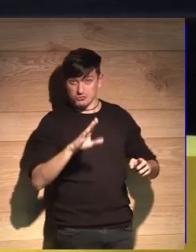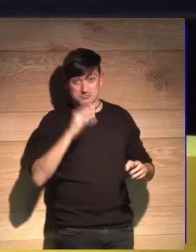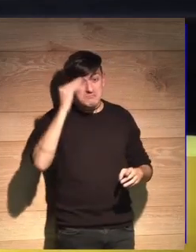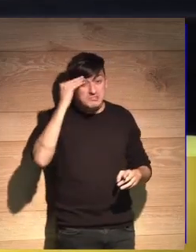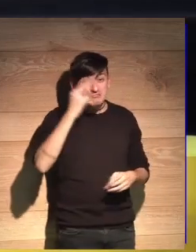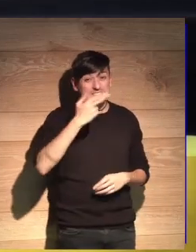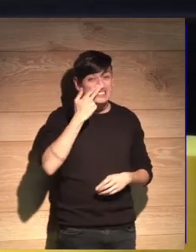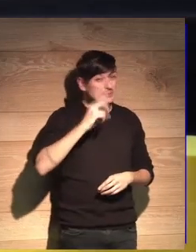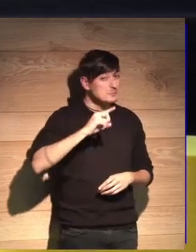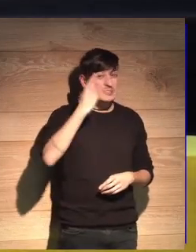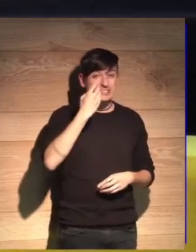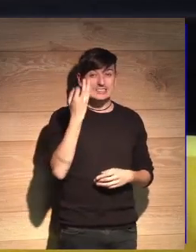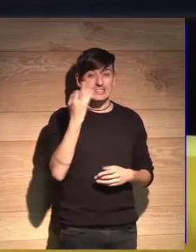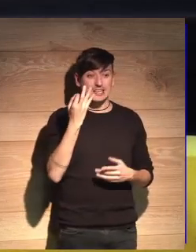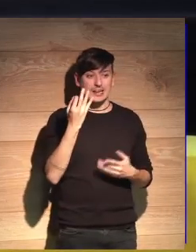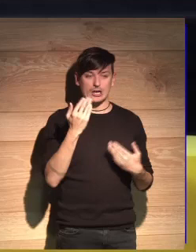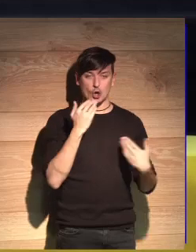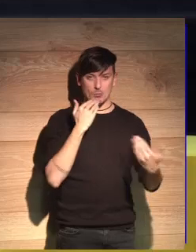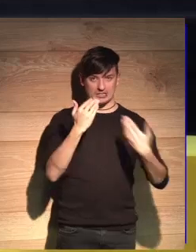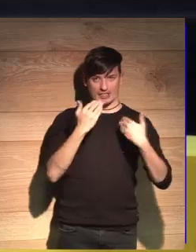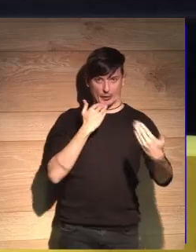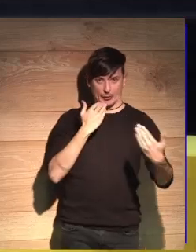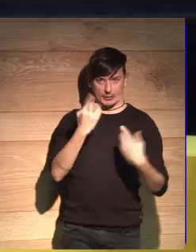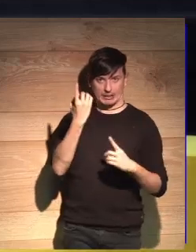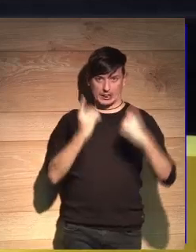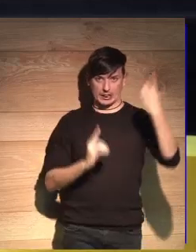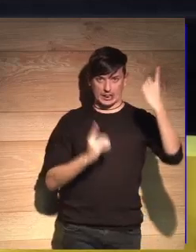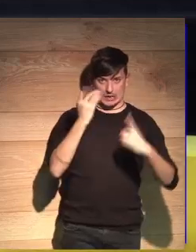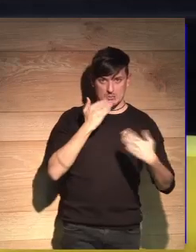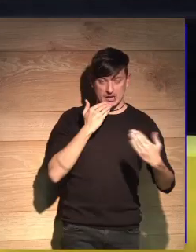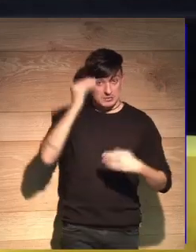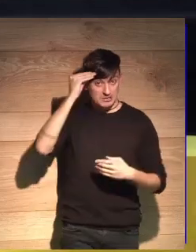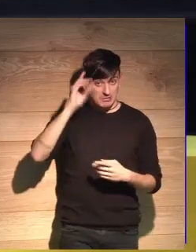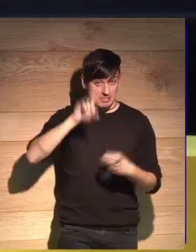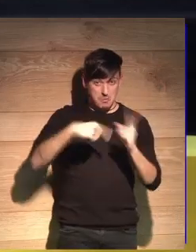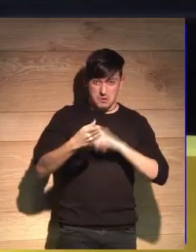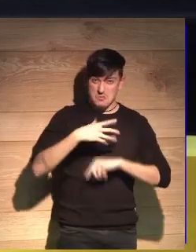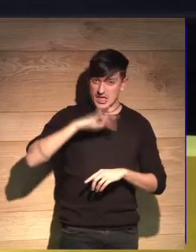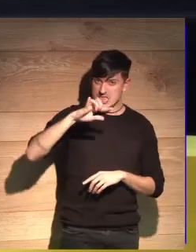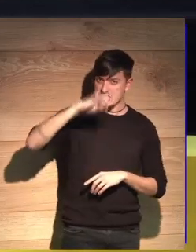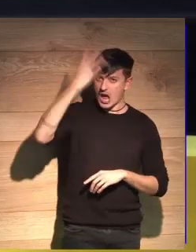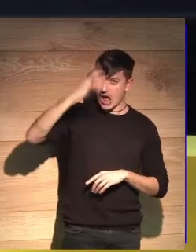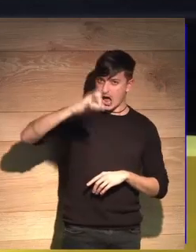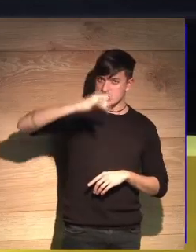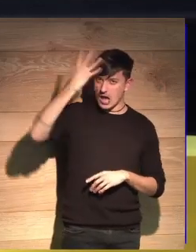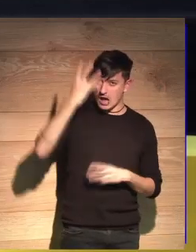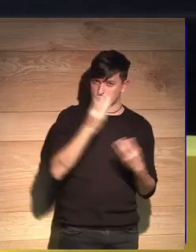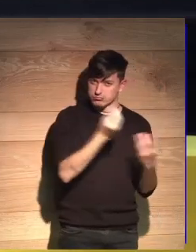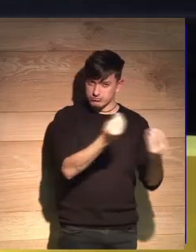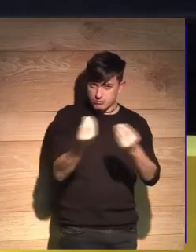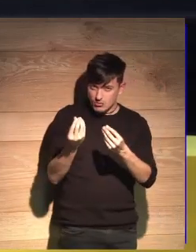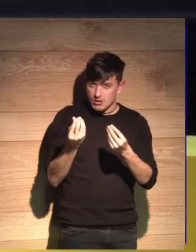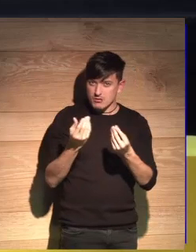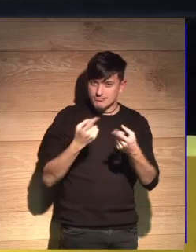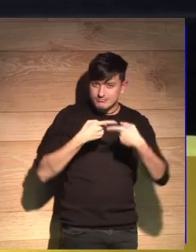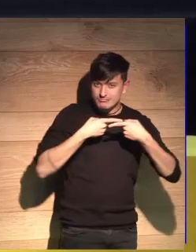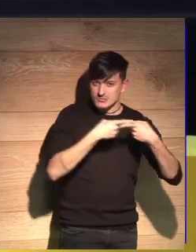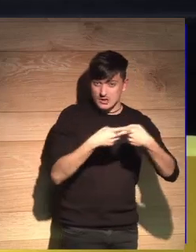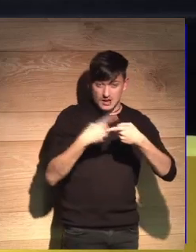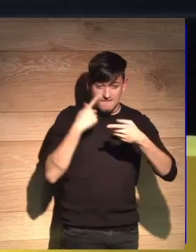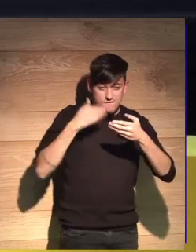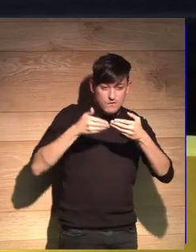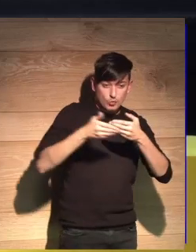lot, because of the most interesting, it will be the conversation afterwards, and we can get many ideas of what is